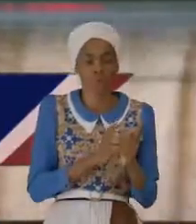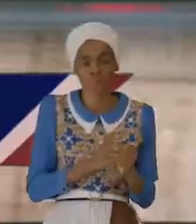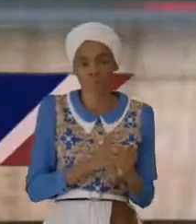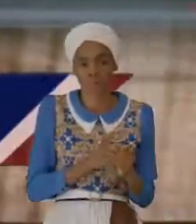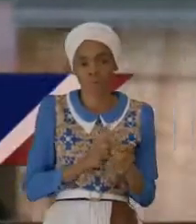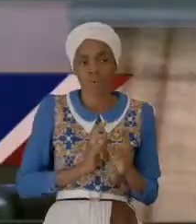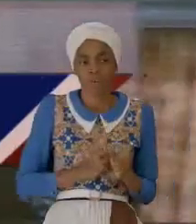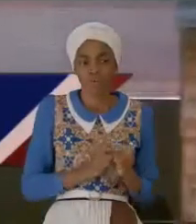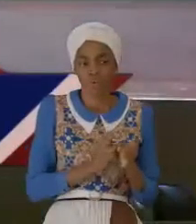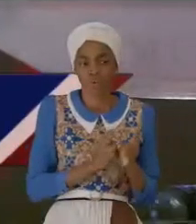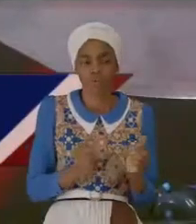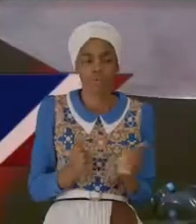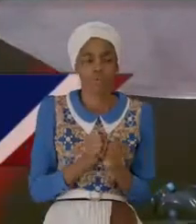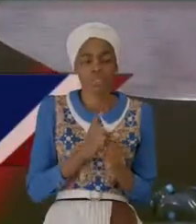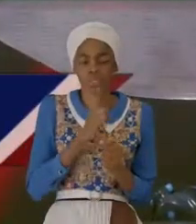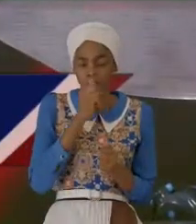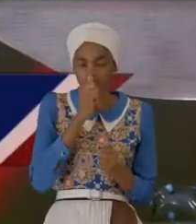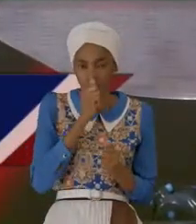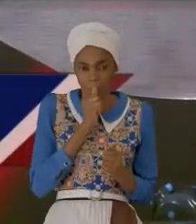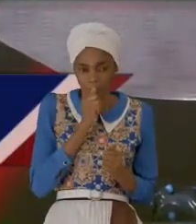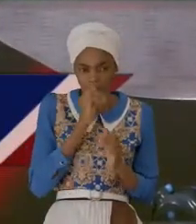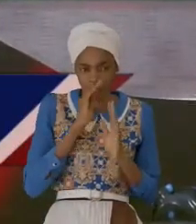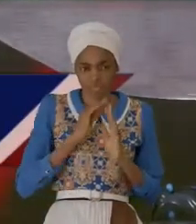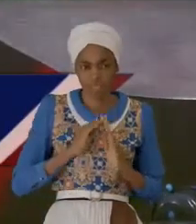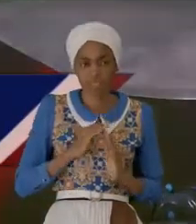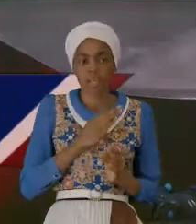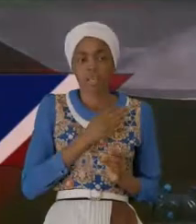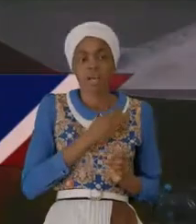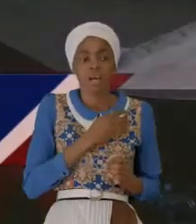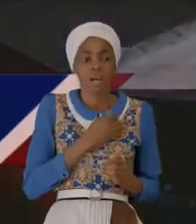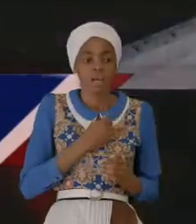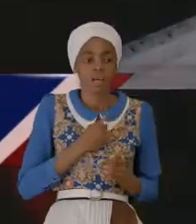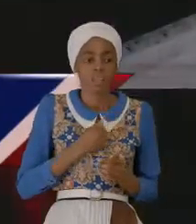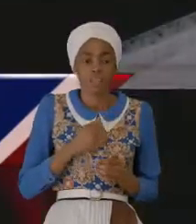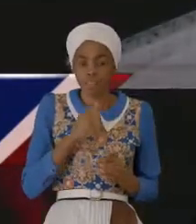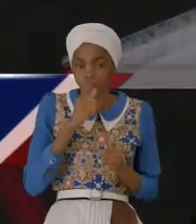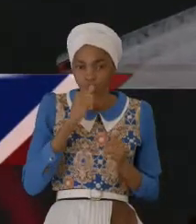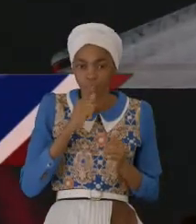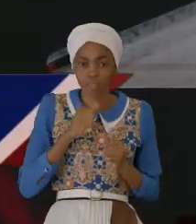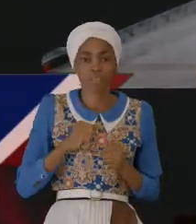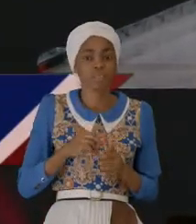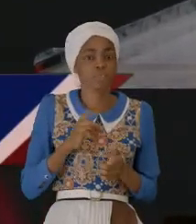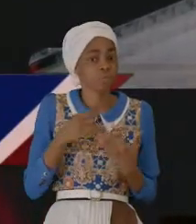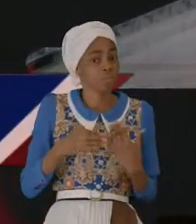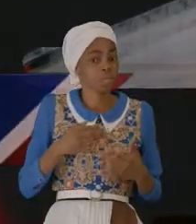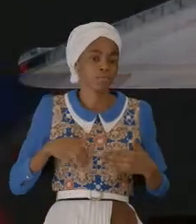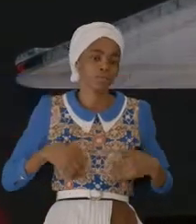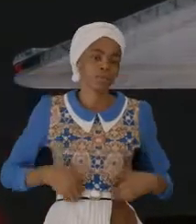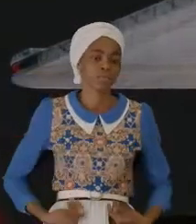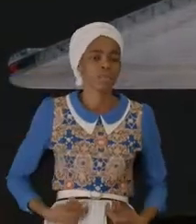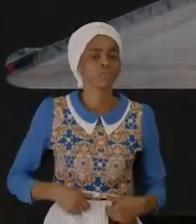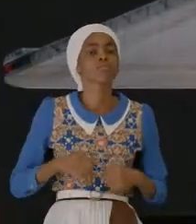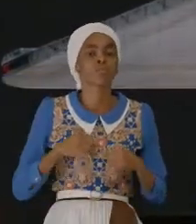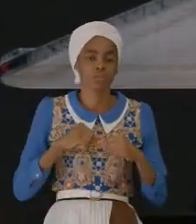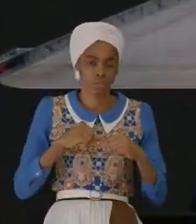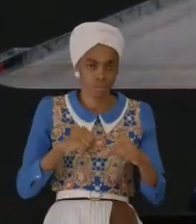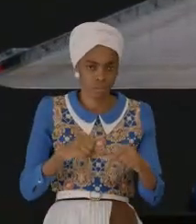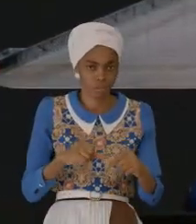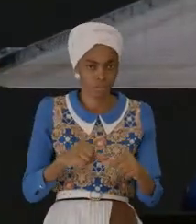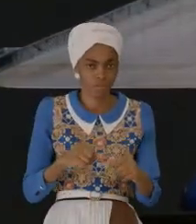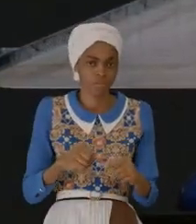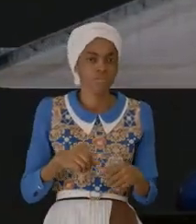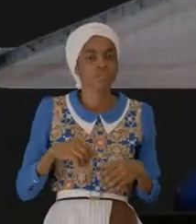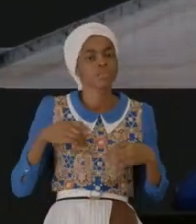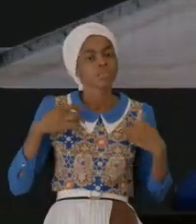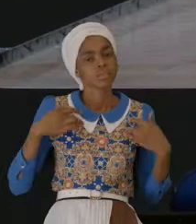where patience perseverance you might get tired weary persevere